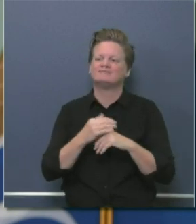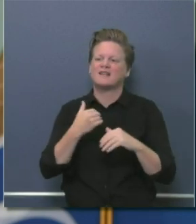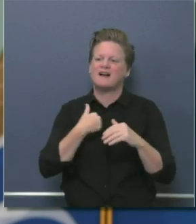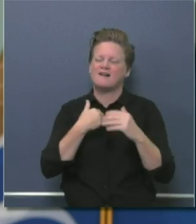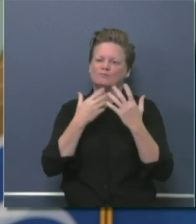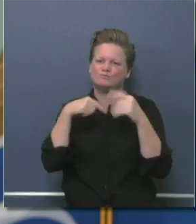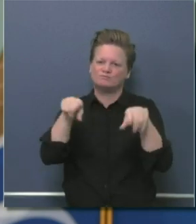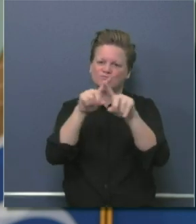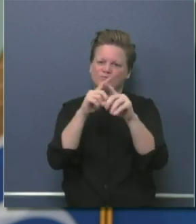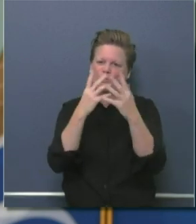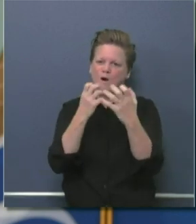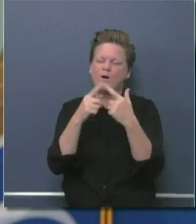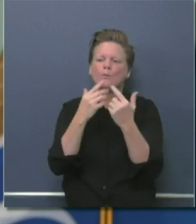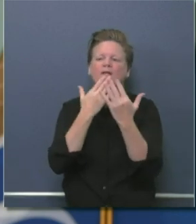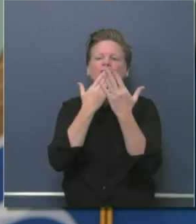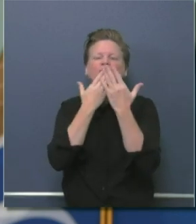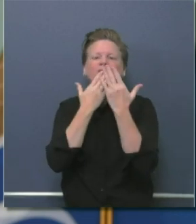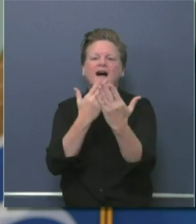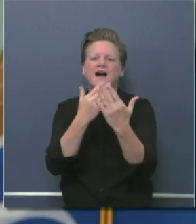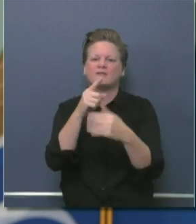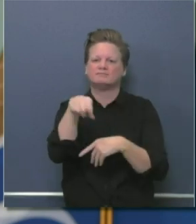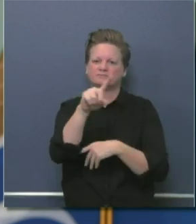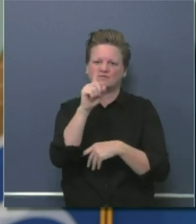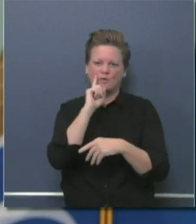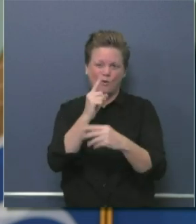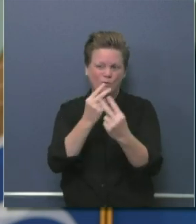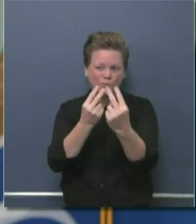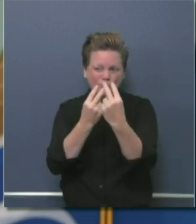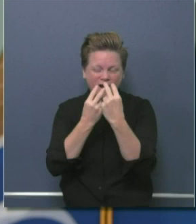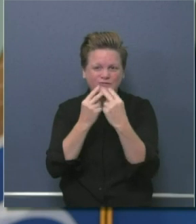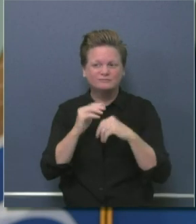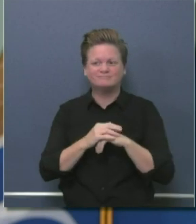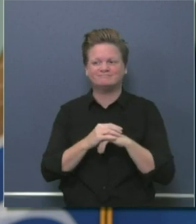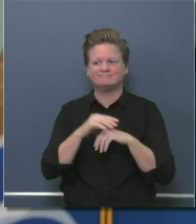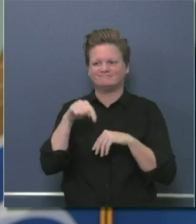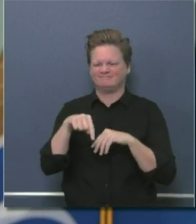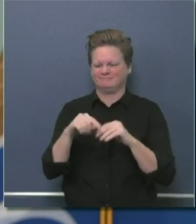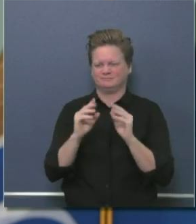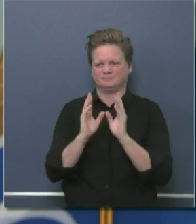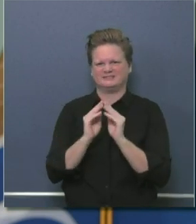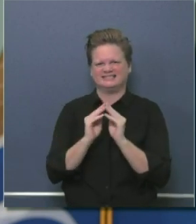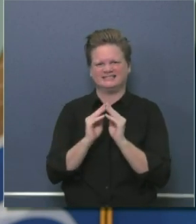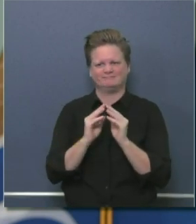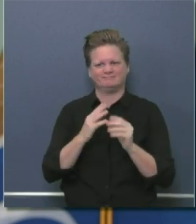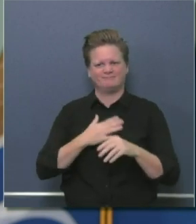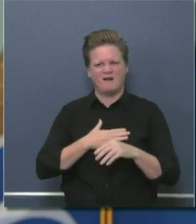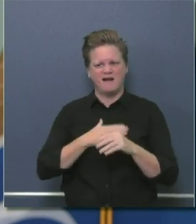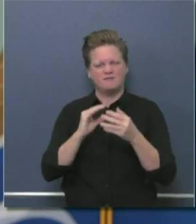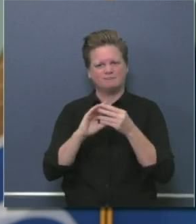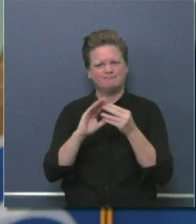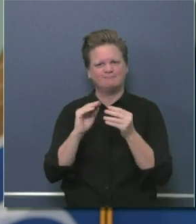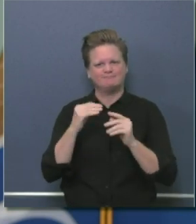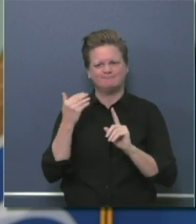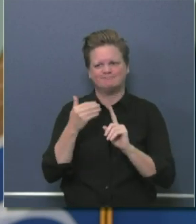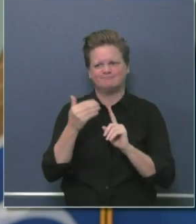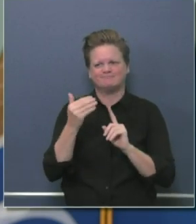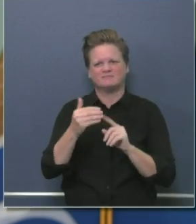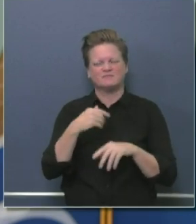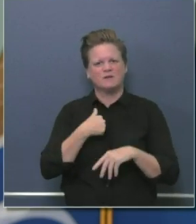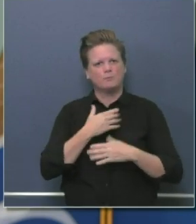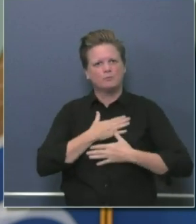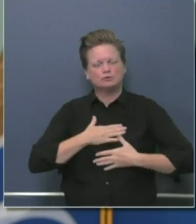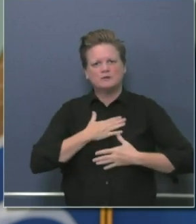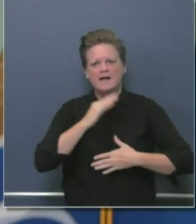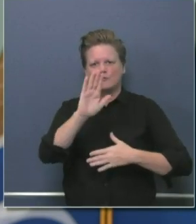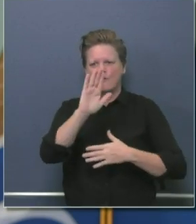paying particular attention to these briefings. Let me thank you for your stewardship. Let me thank you for your faith and devotion to the cause that unites